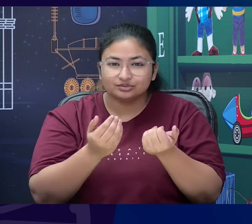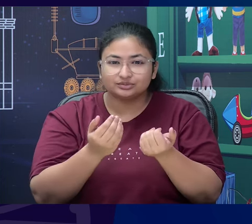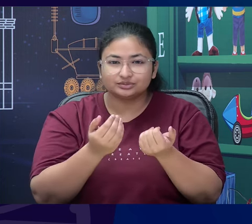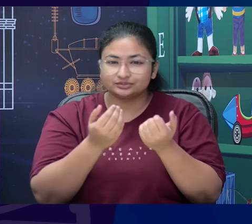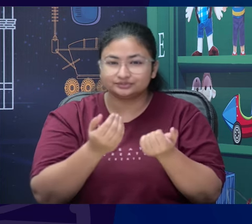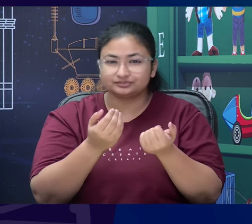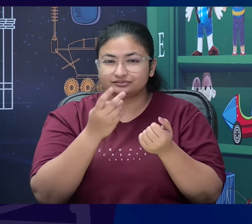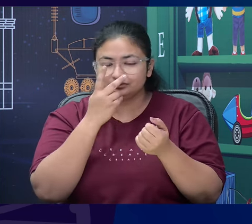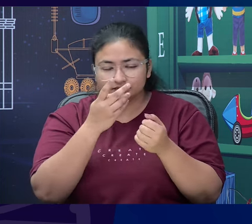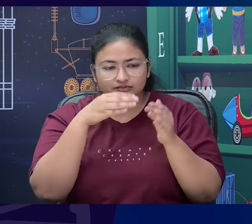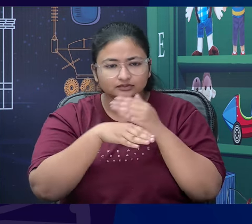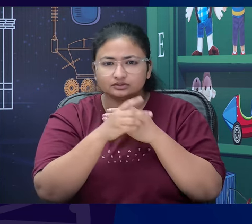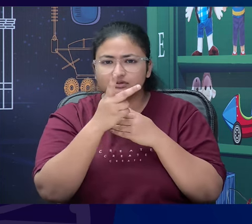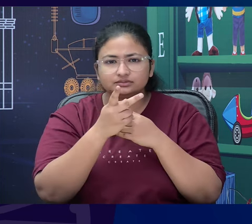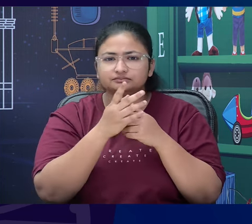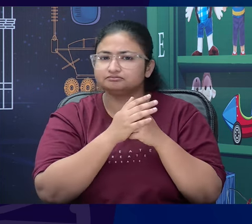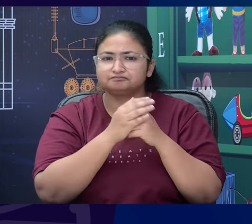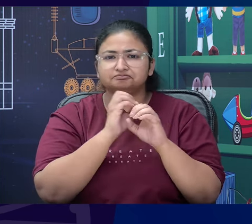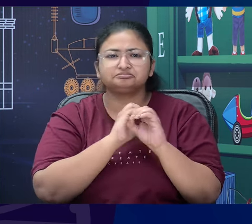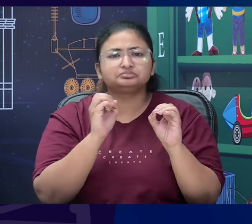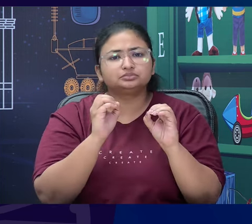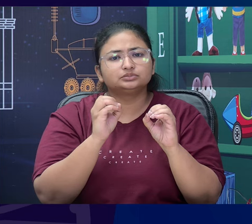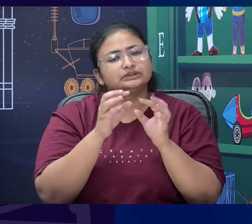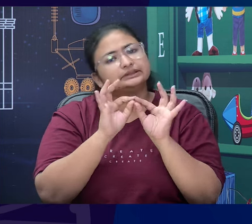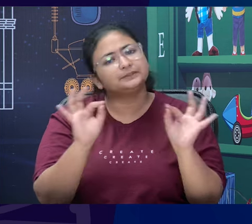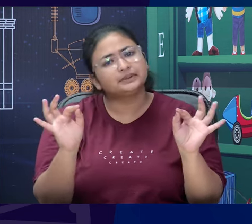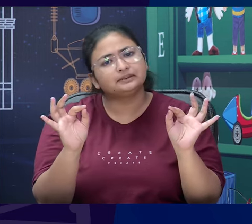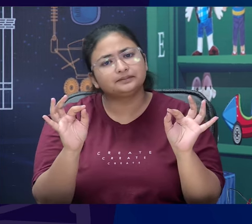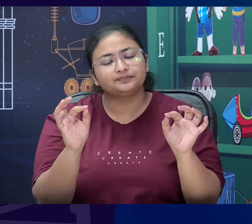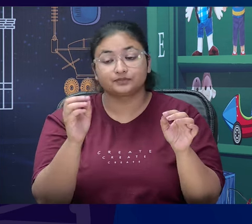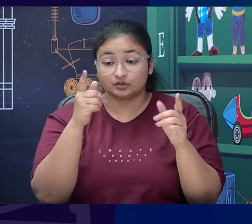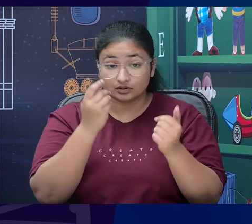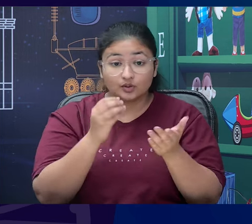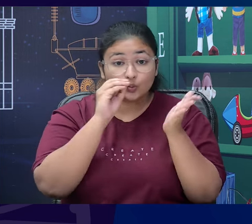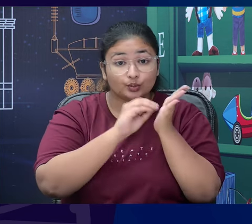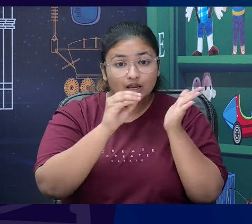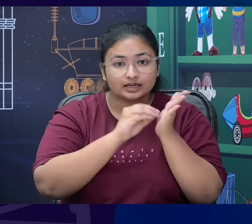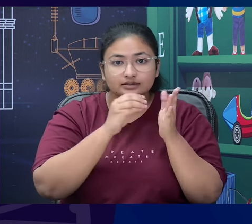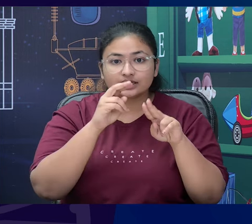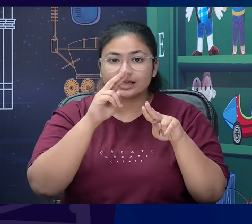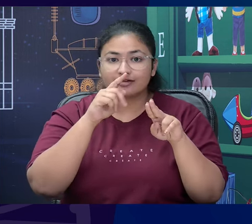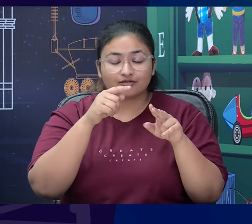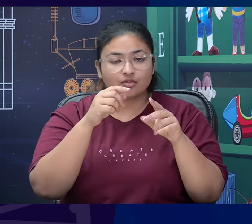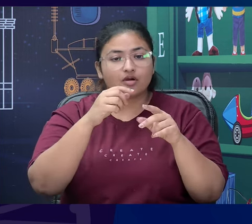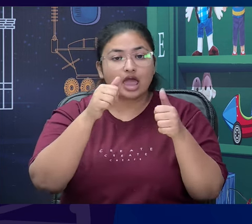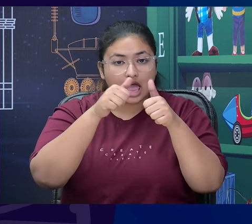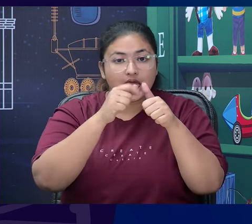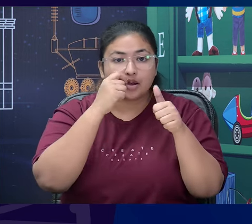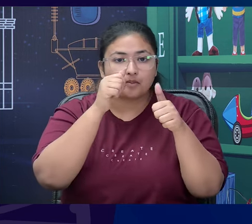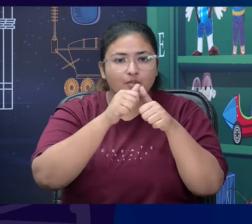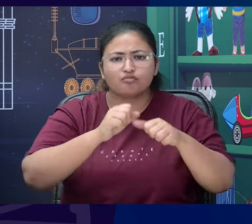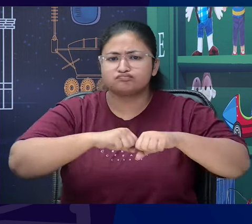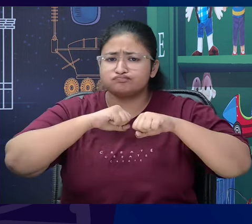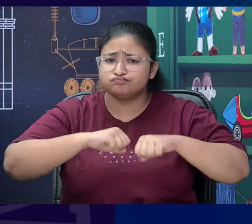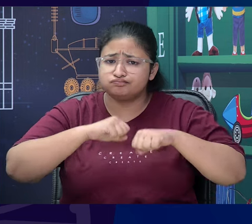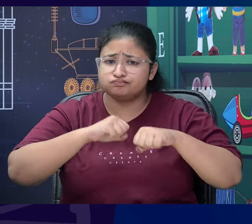these words. Yes, but the writer has written very clearly that Ausible is fat very fat and he also